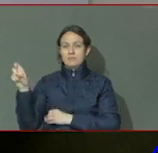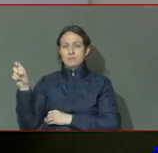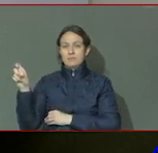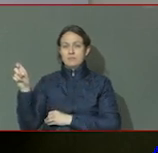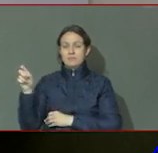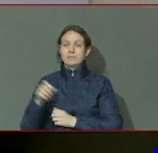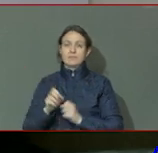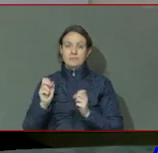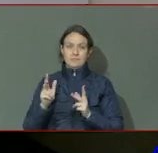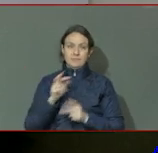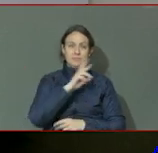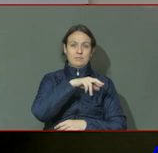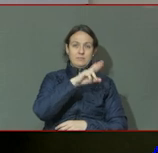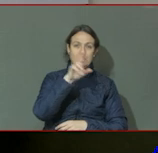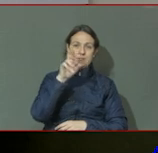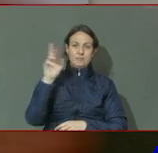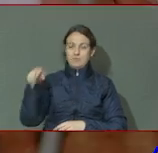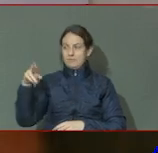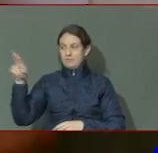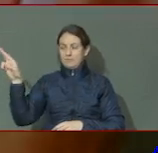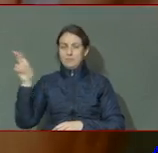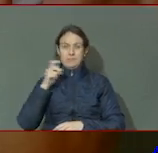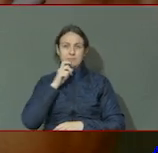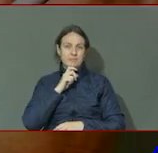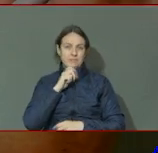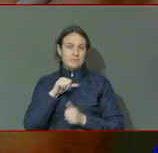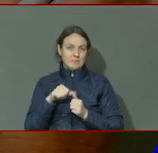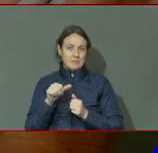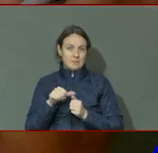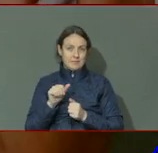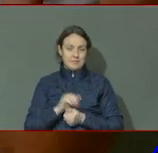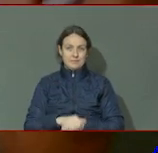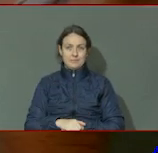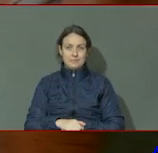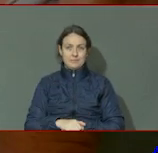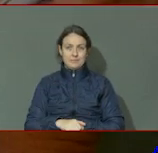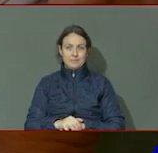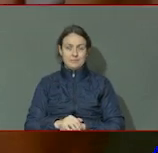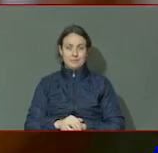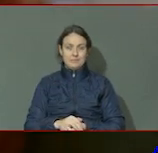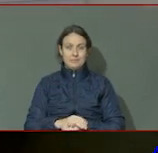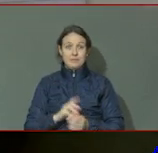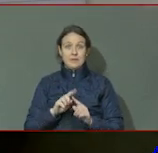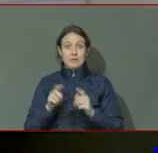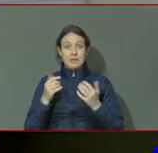Okay, so I've taken the square root throughout the whole system. Okay,